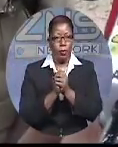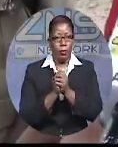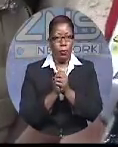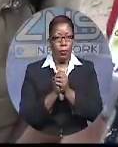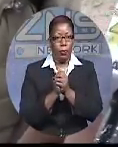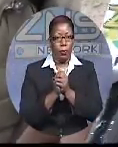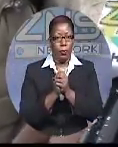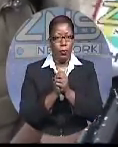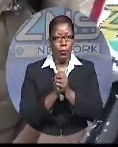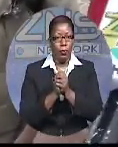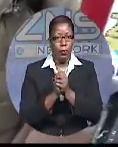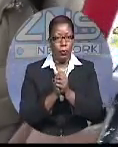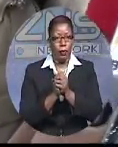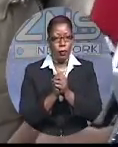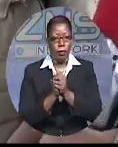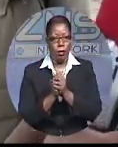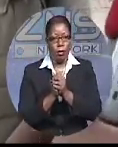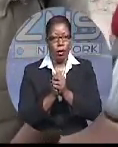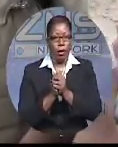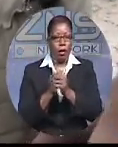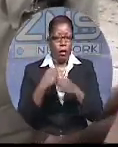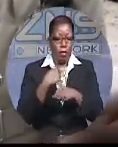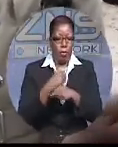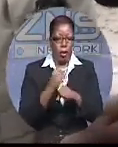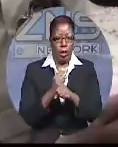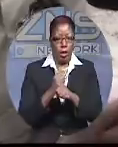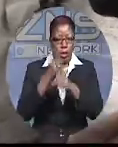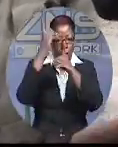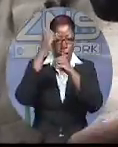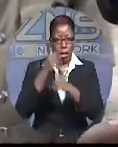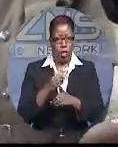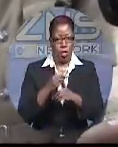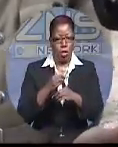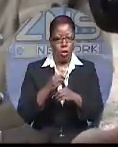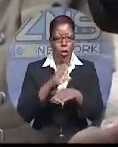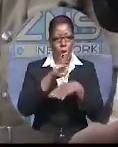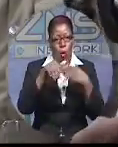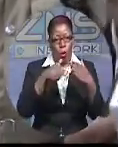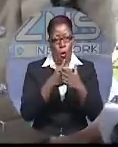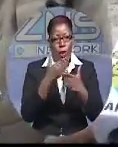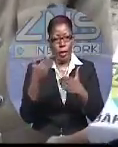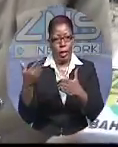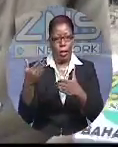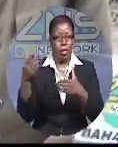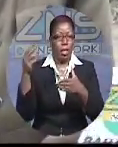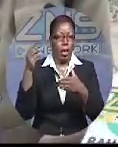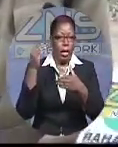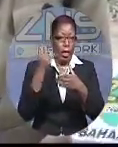We're making the big decisions on all matters, including BTC,